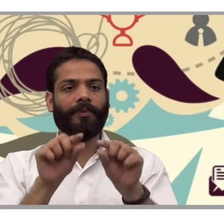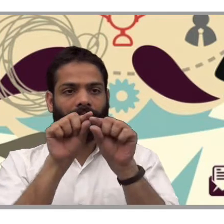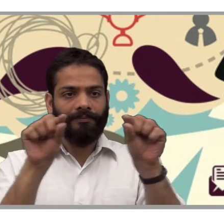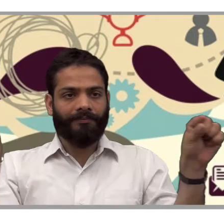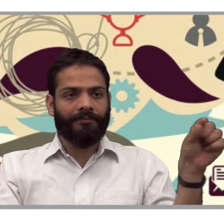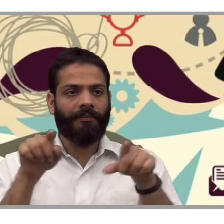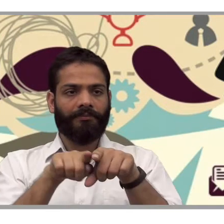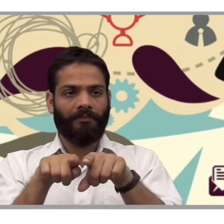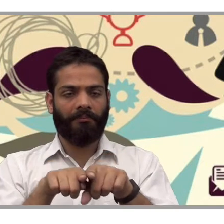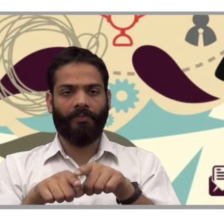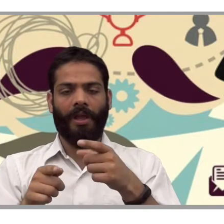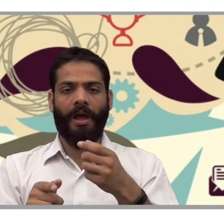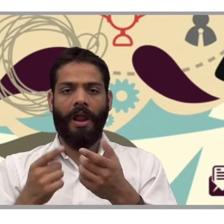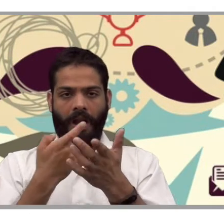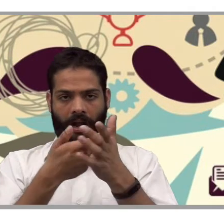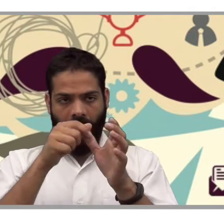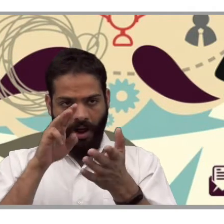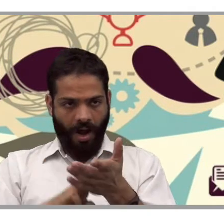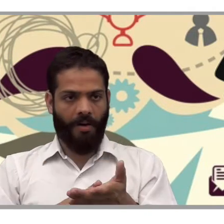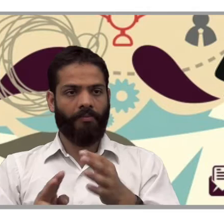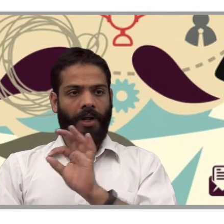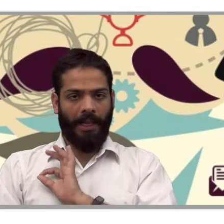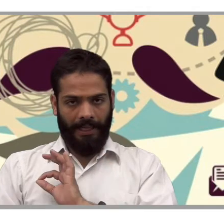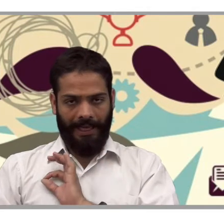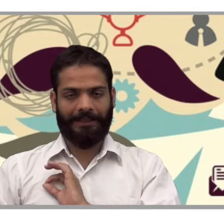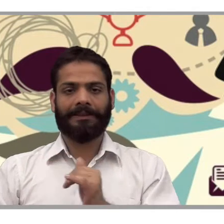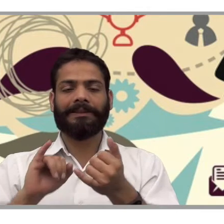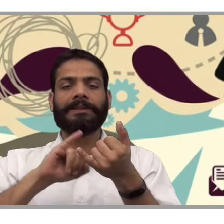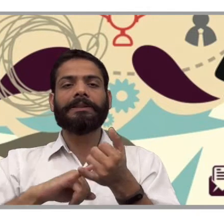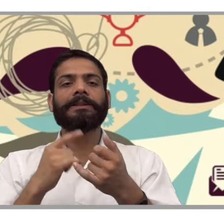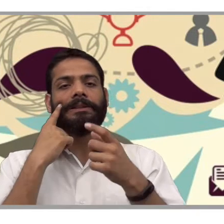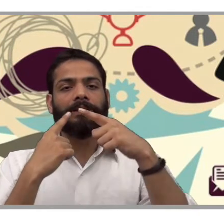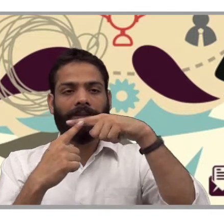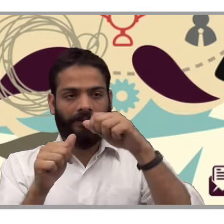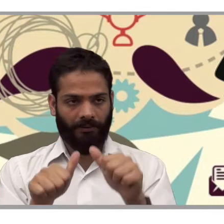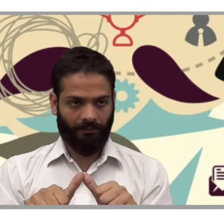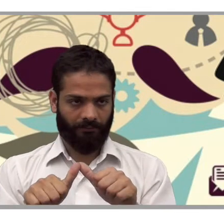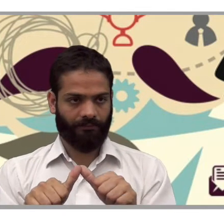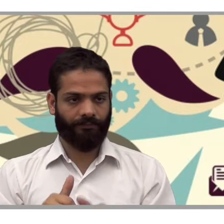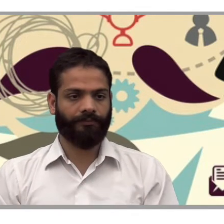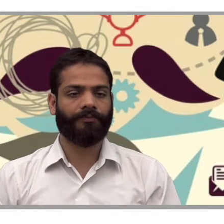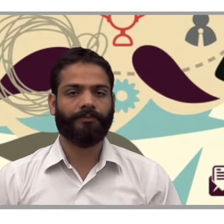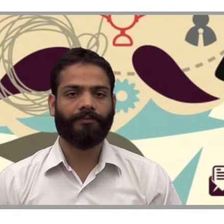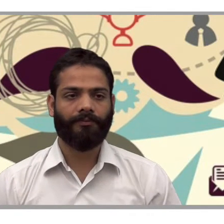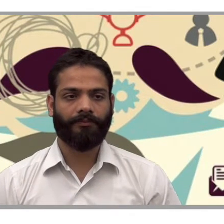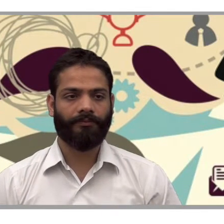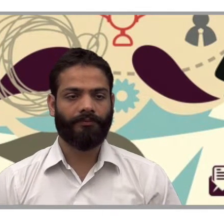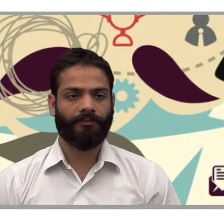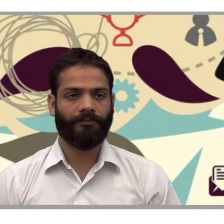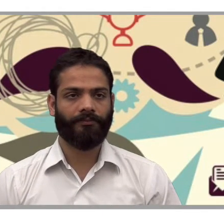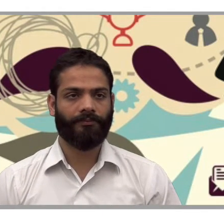So for example, in a sentence like Ram likes Sita, if we sign it, it would